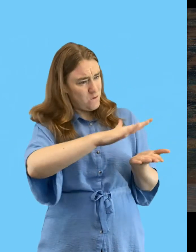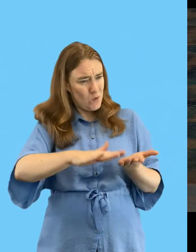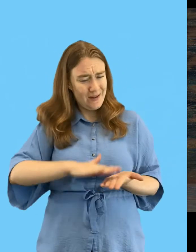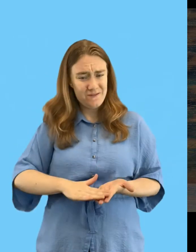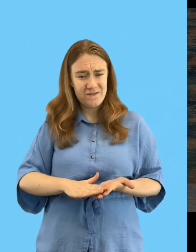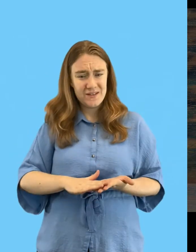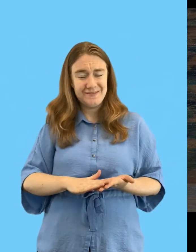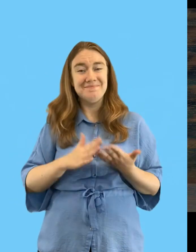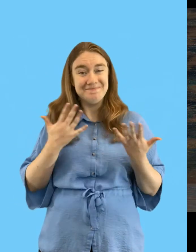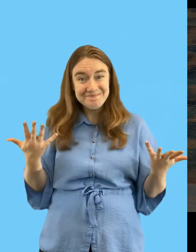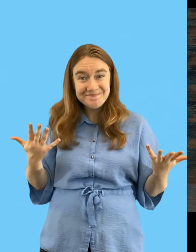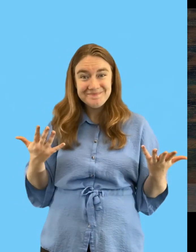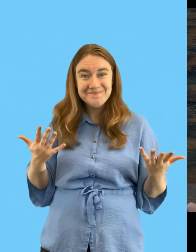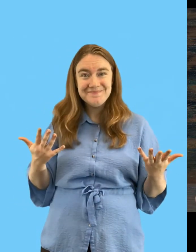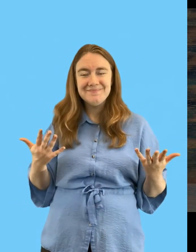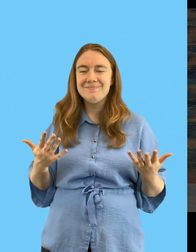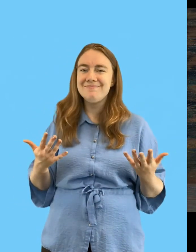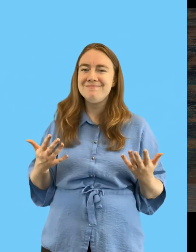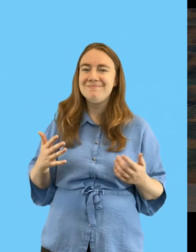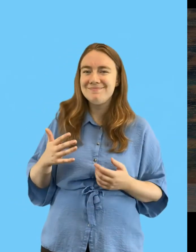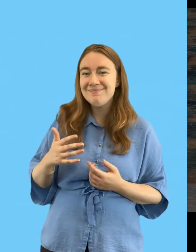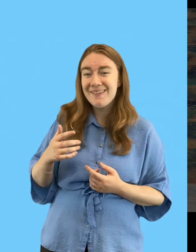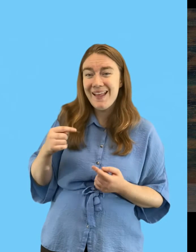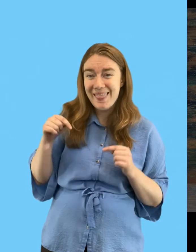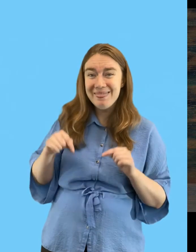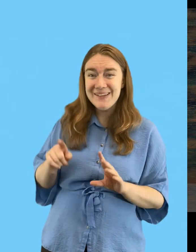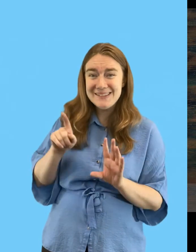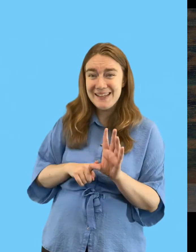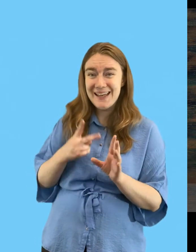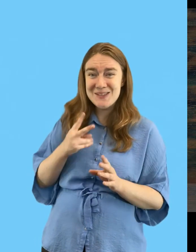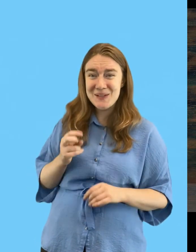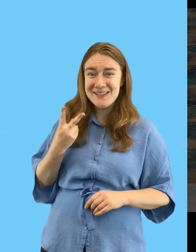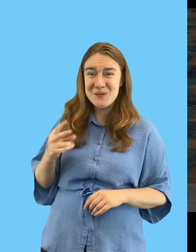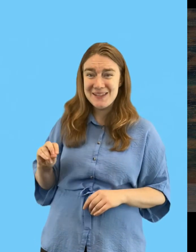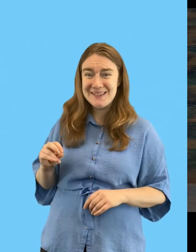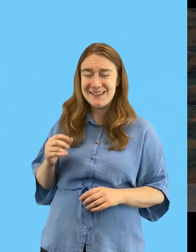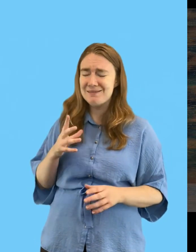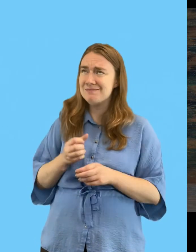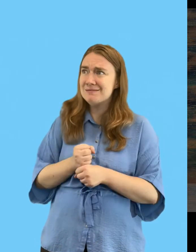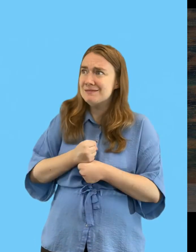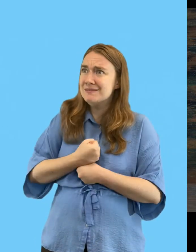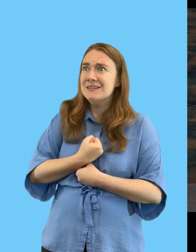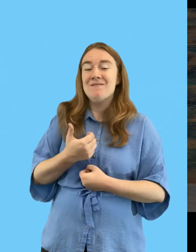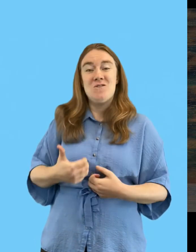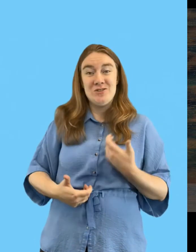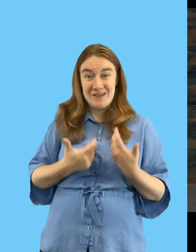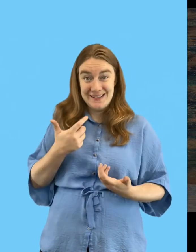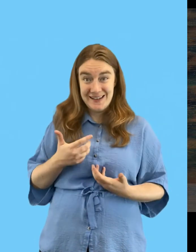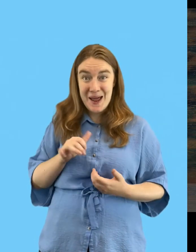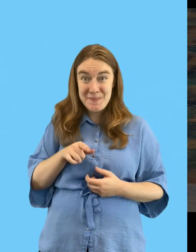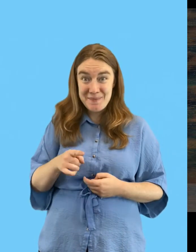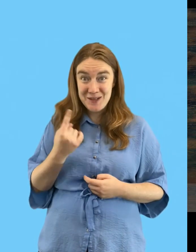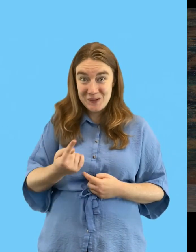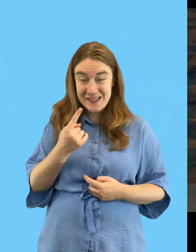I think it's fair to say for almost all of us, this year has been frustrating. And I'm sure if you're anything like me, fuses will have been